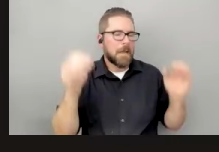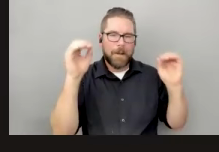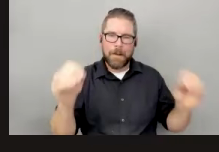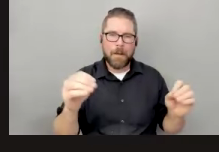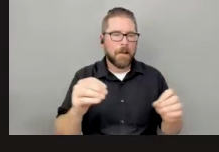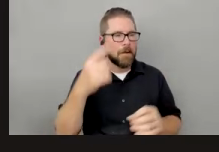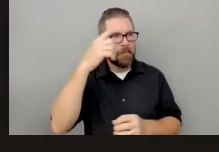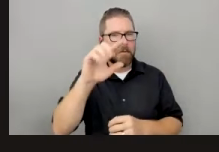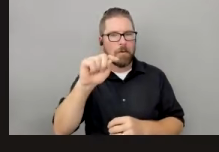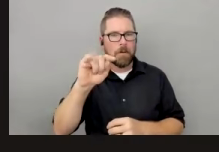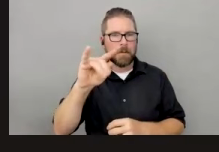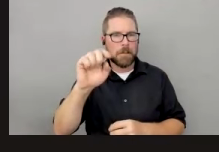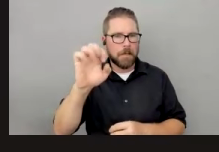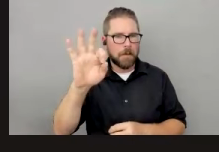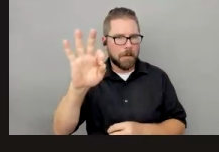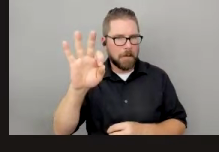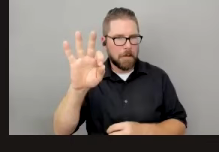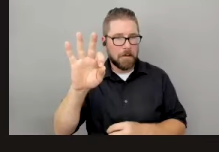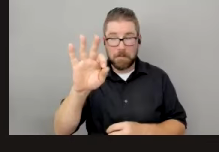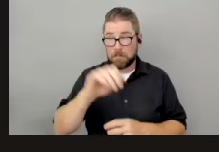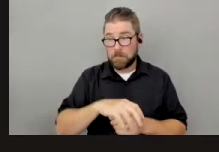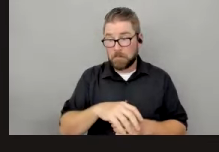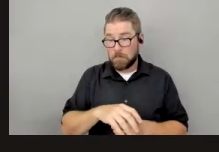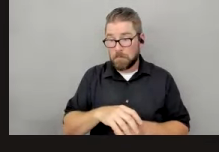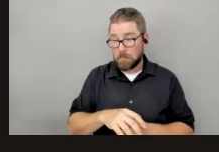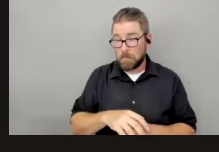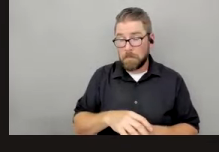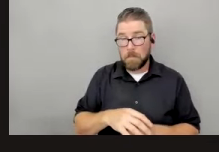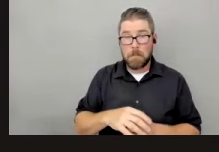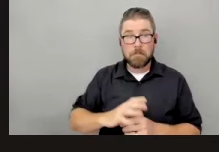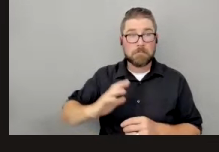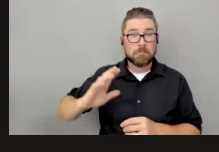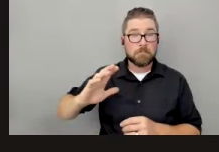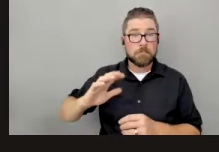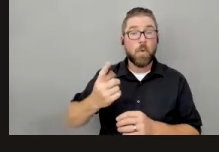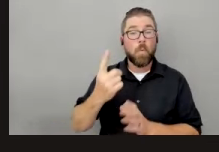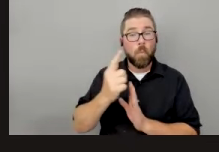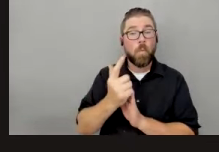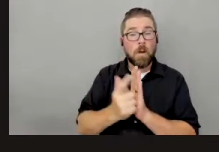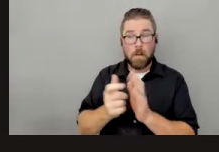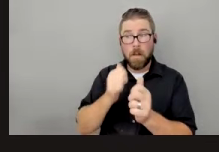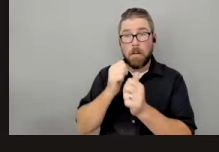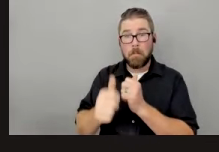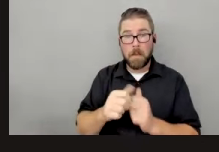that was passed in the K-12 realm that's allowing people to bring up